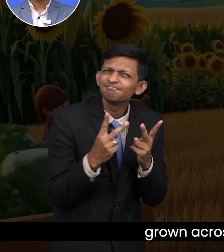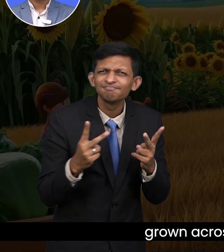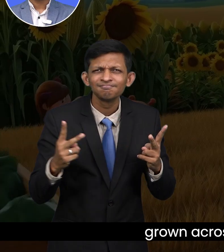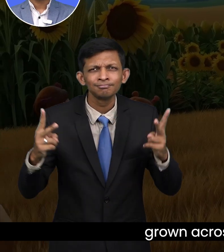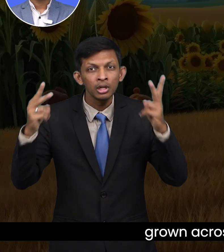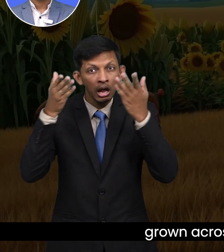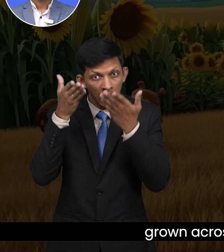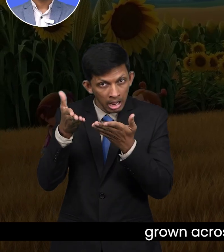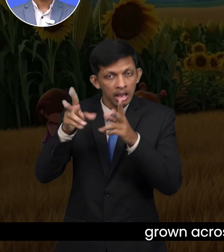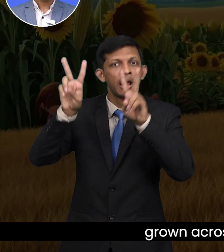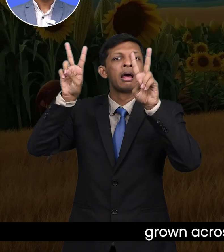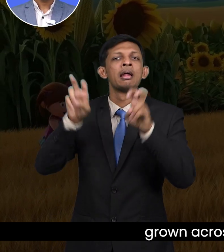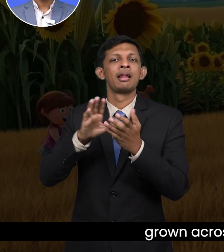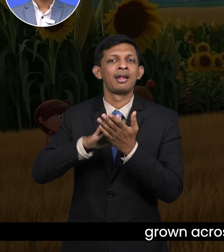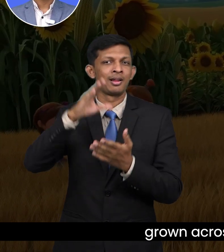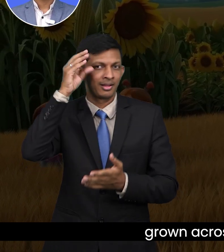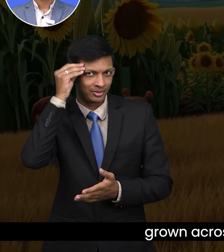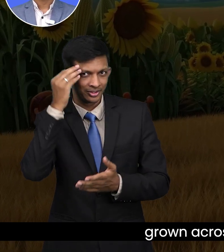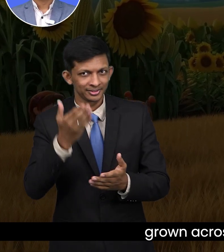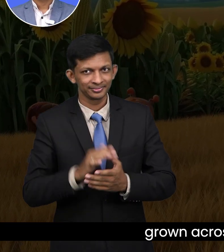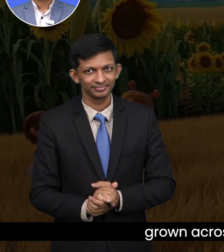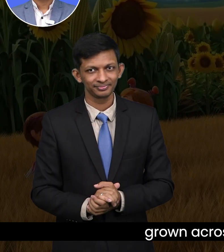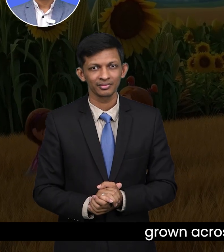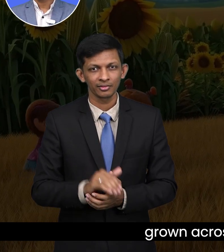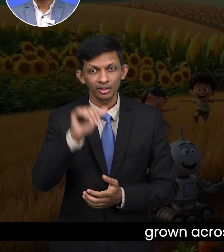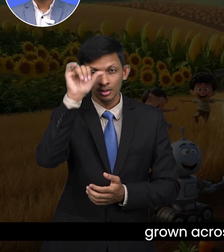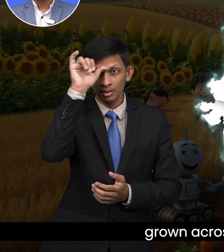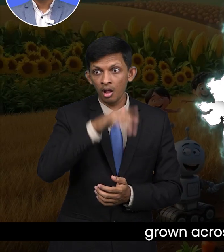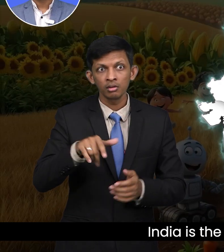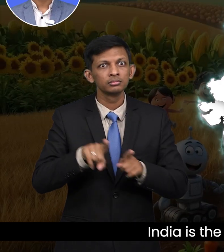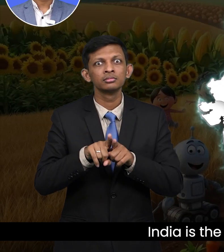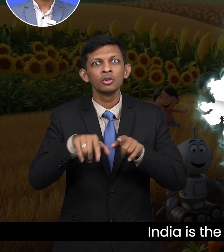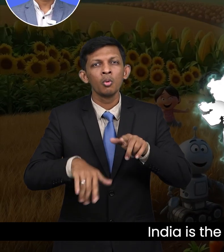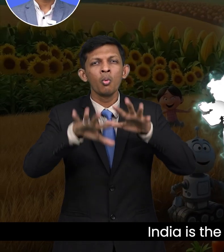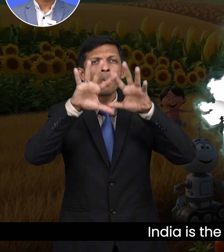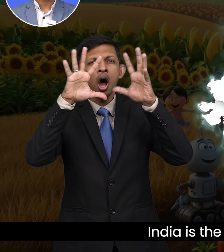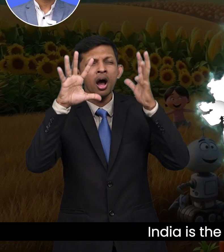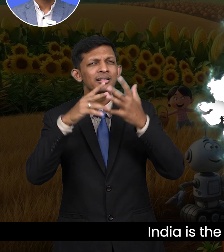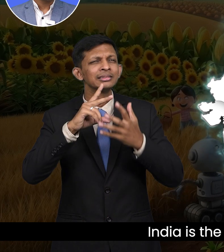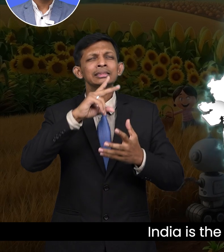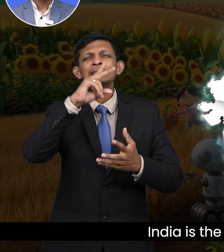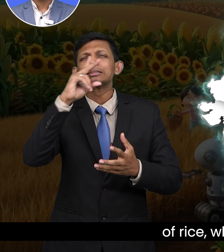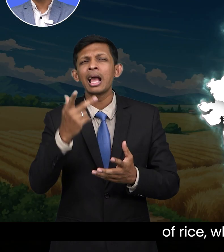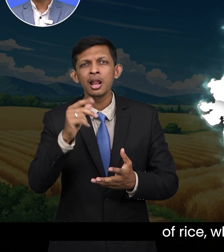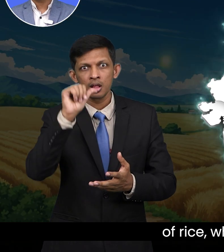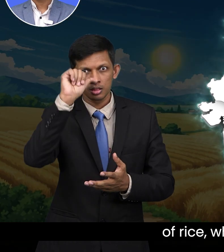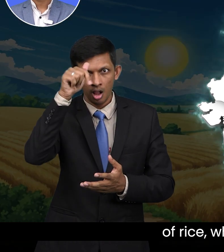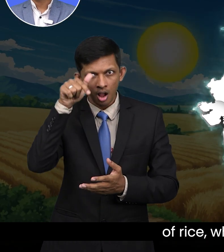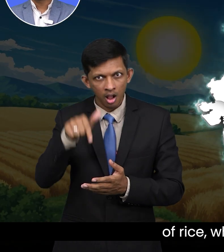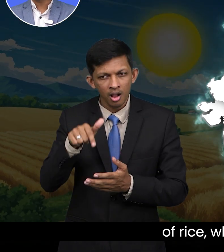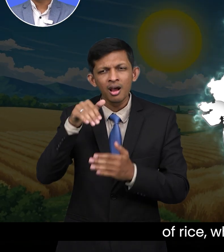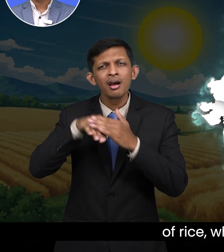of India. India is the second largest producer of